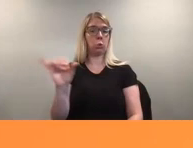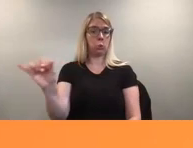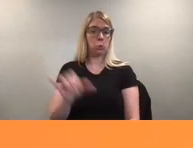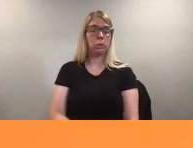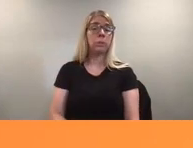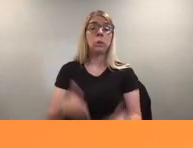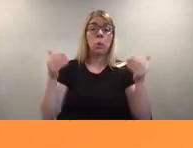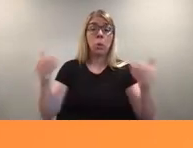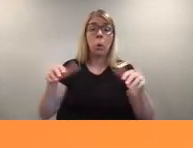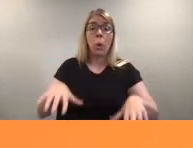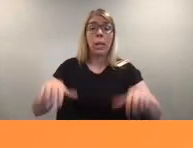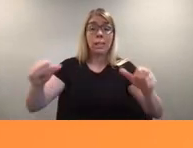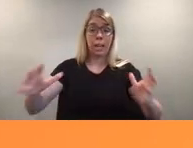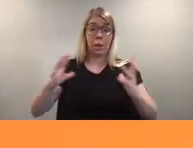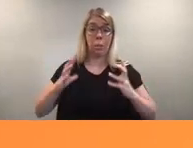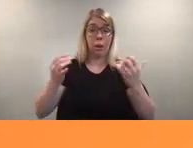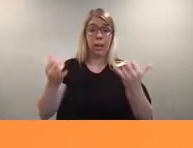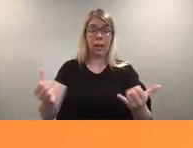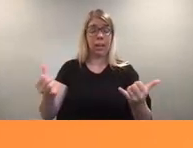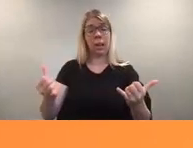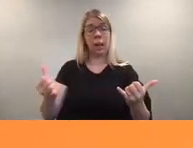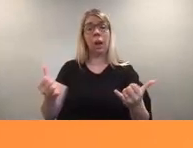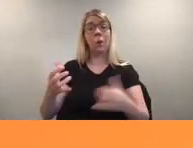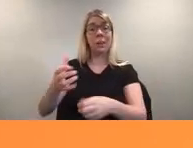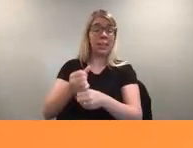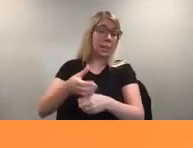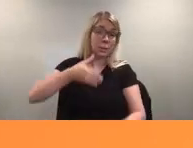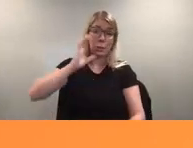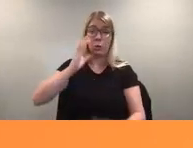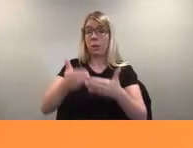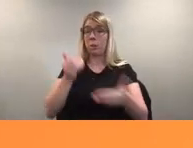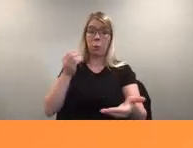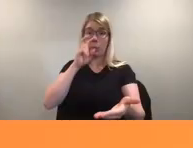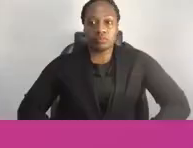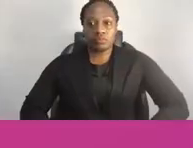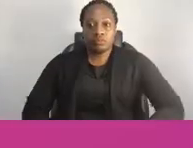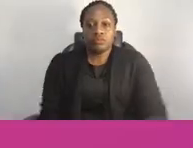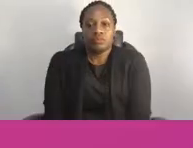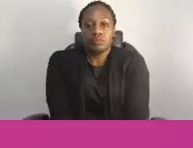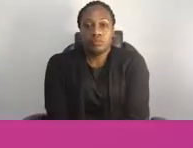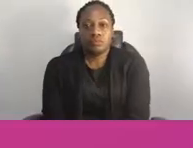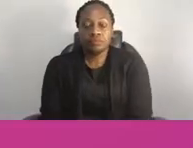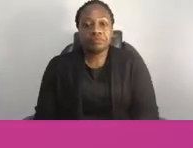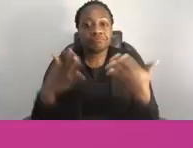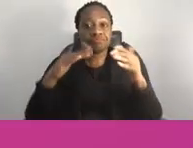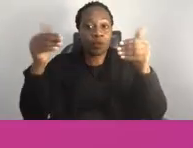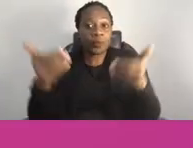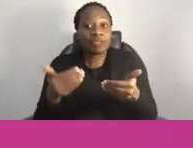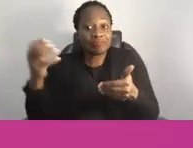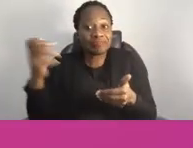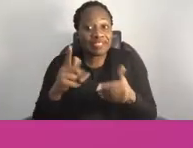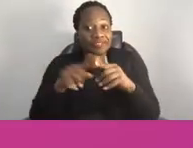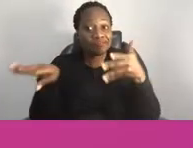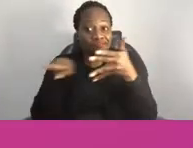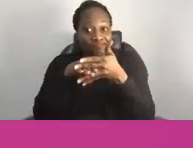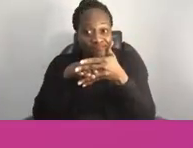go ahead and take a break and get a little bit of refreshment before we dive into learning circles. So welcome back from your